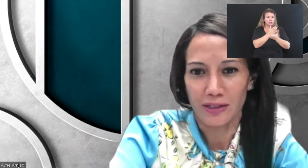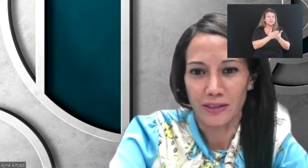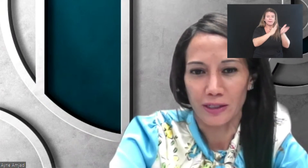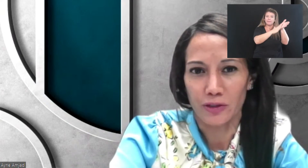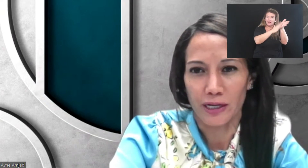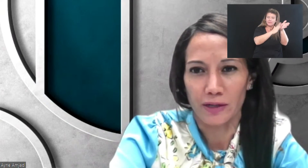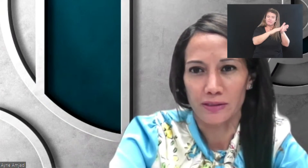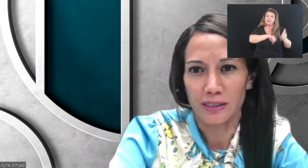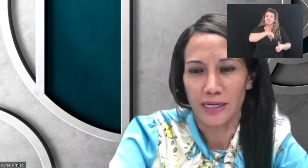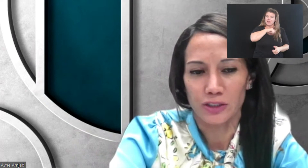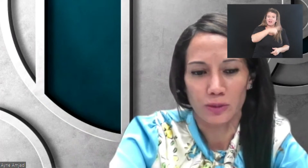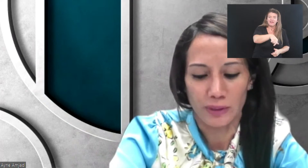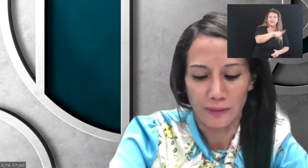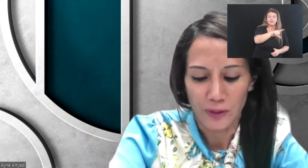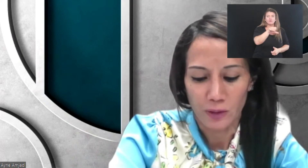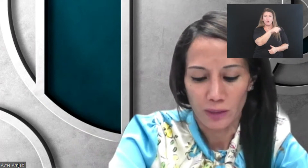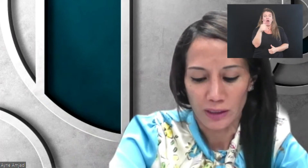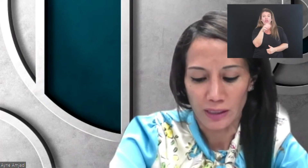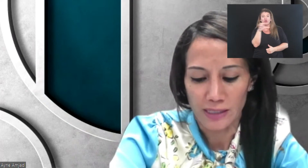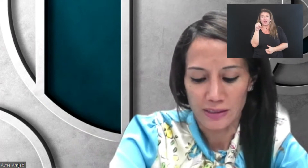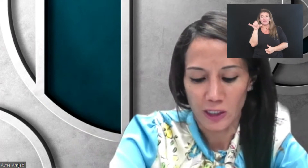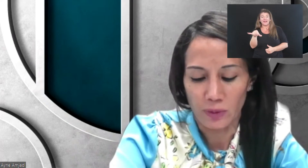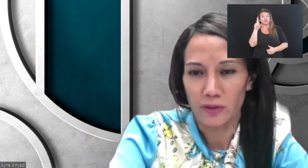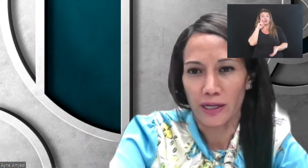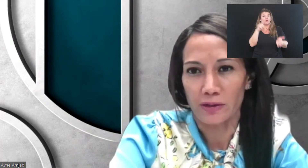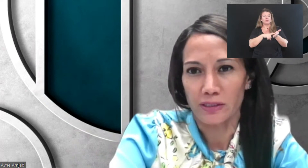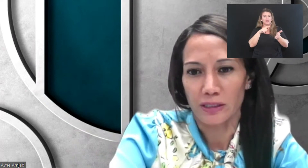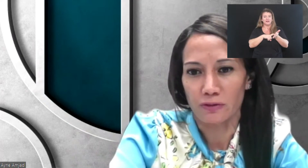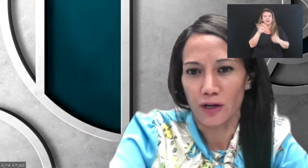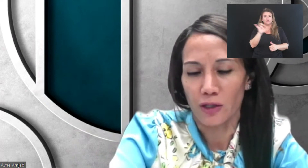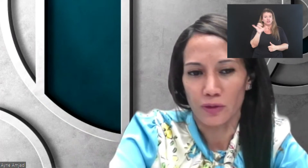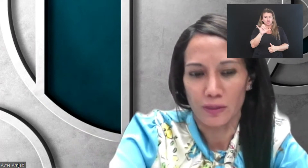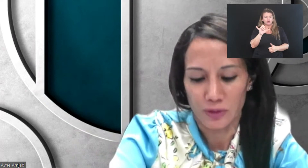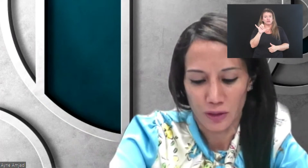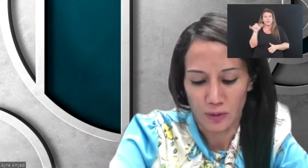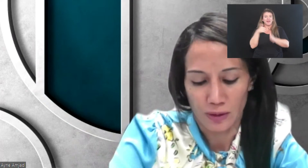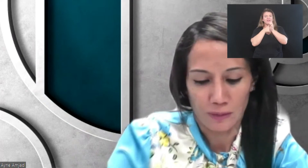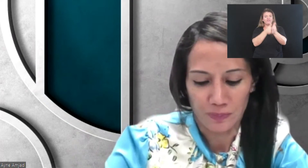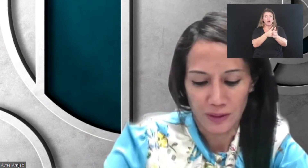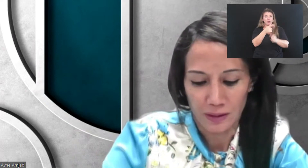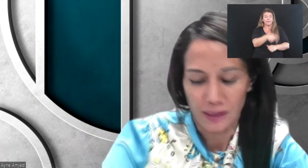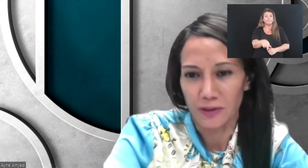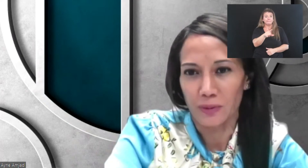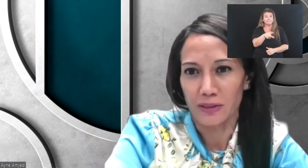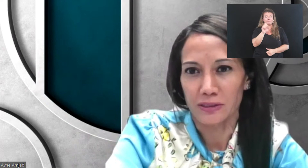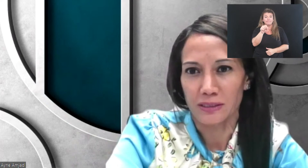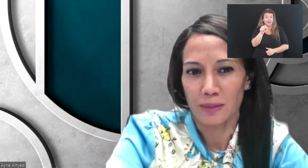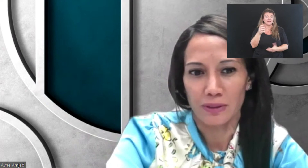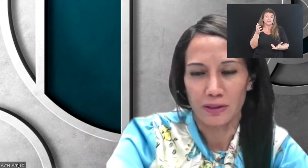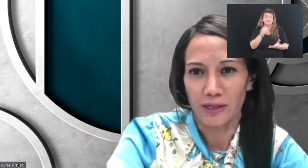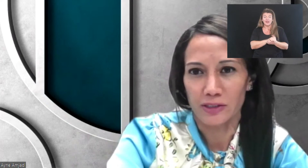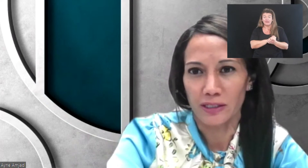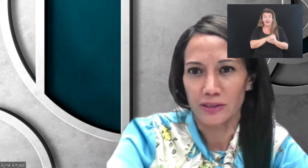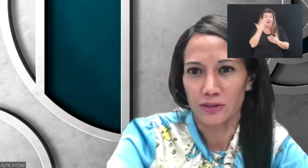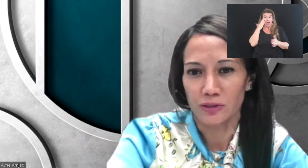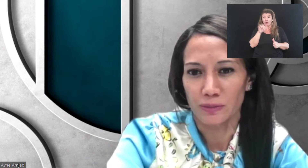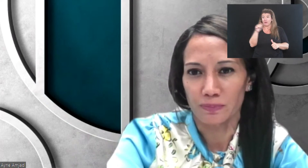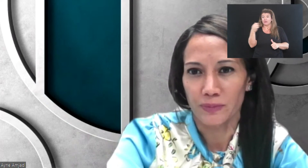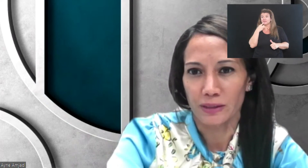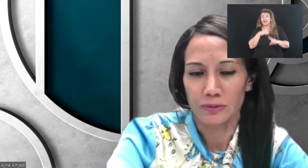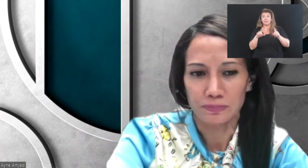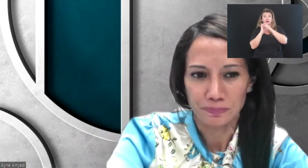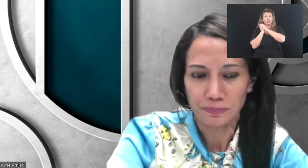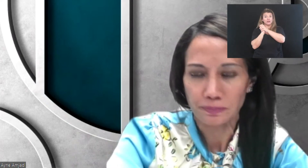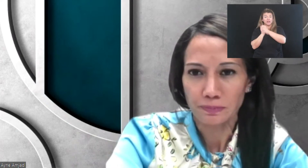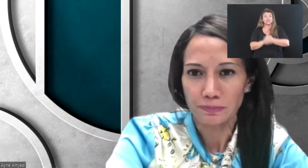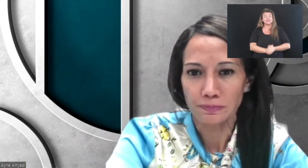So I think other counties like that should be recognized, and I hope other counties can follow them. So I don't know what else to say, but congratulations to them.